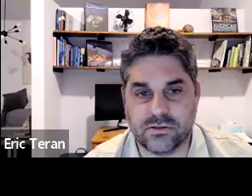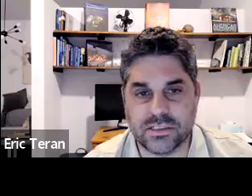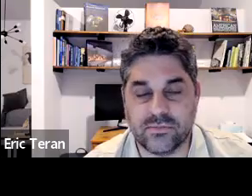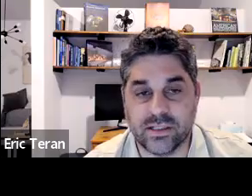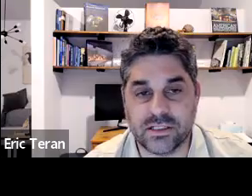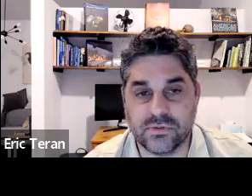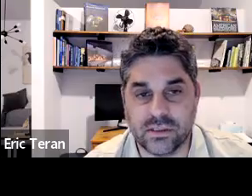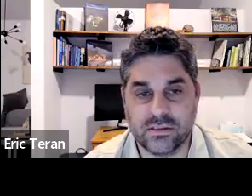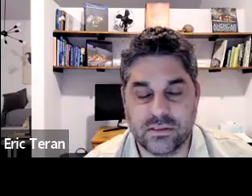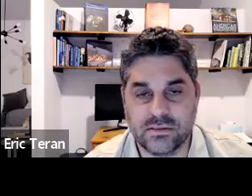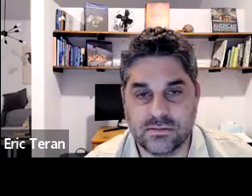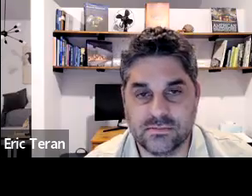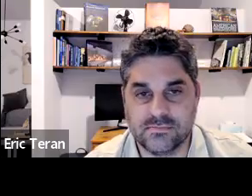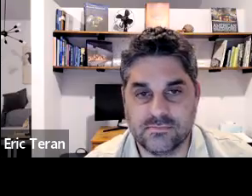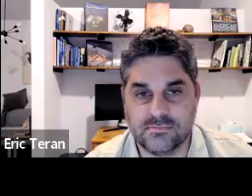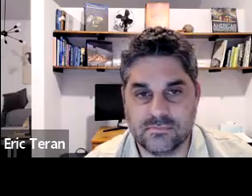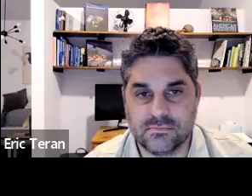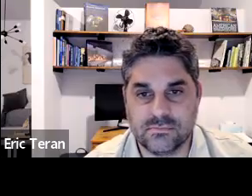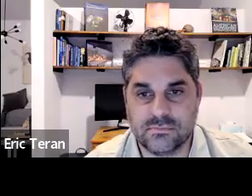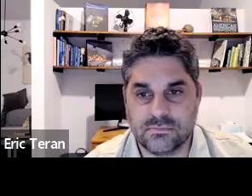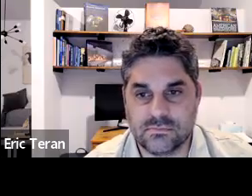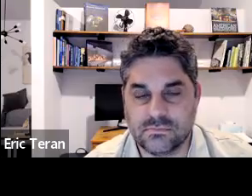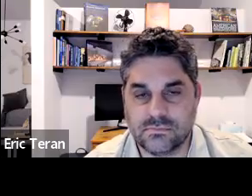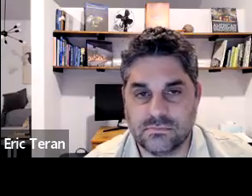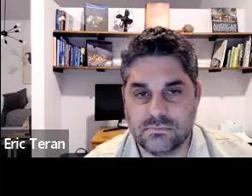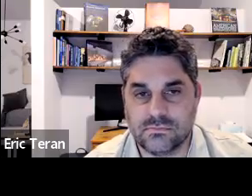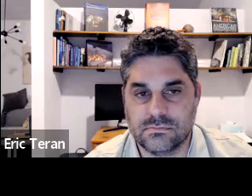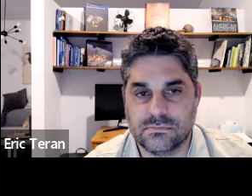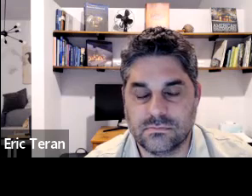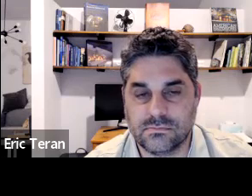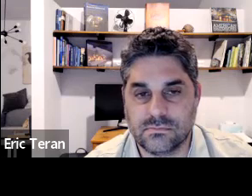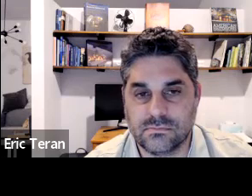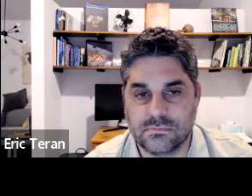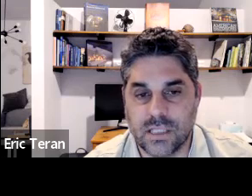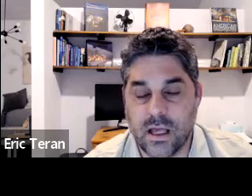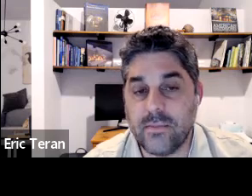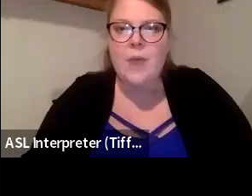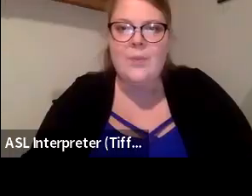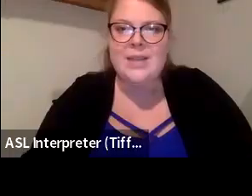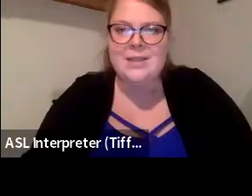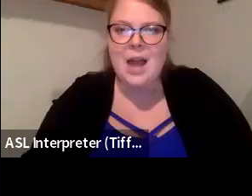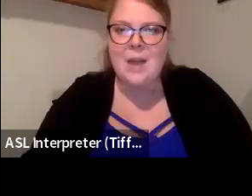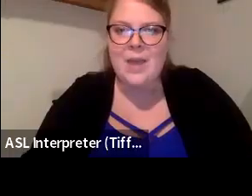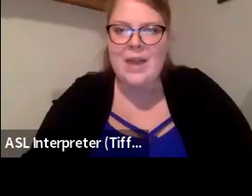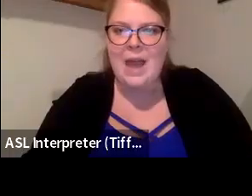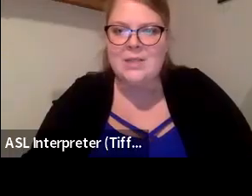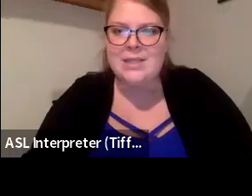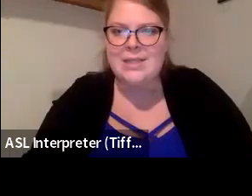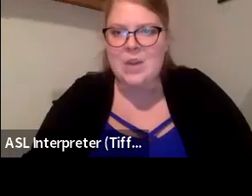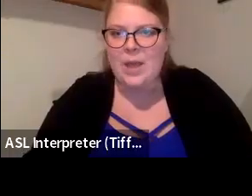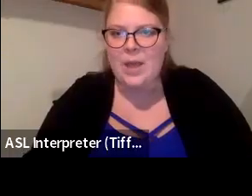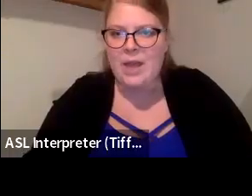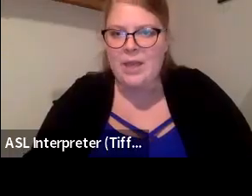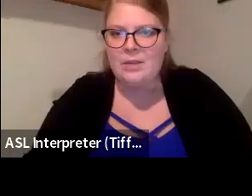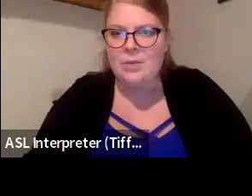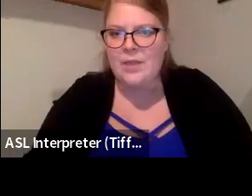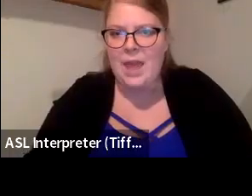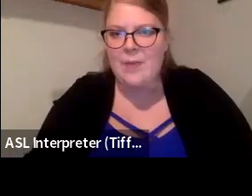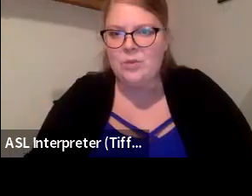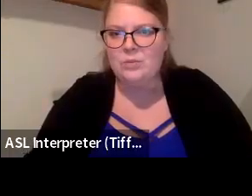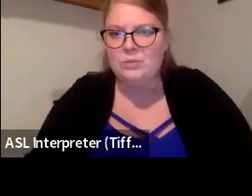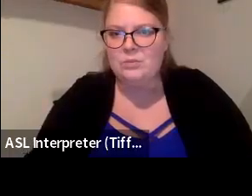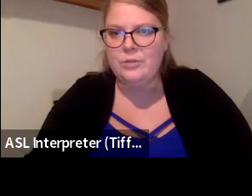week or resolved by next week. Okay. Right, mean, but for- it's not a penthouse, it's a stairway, right,